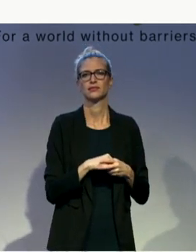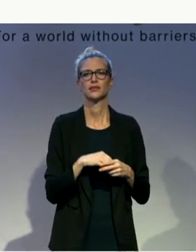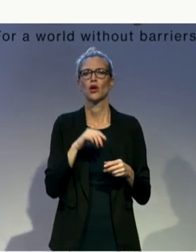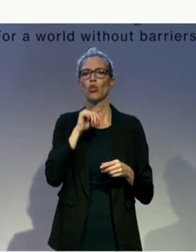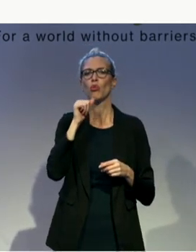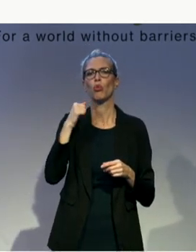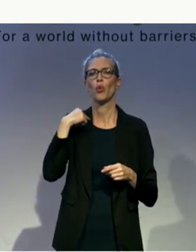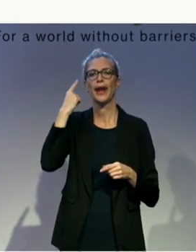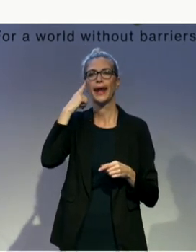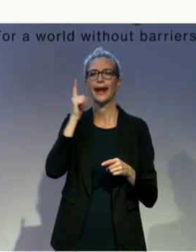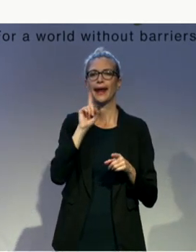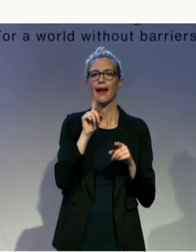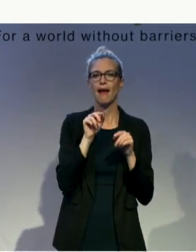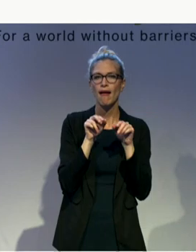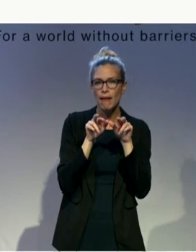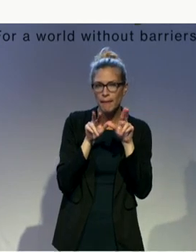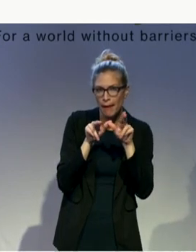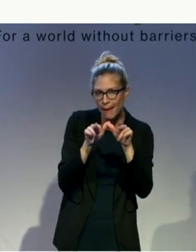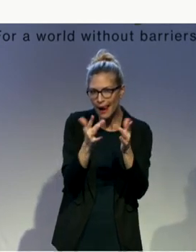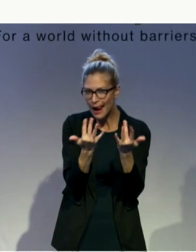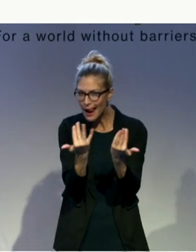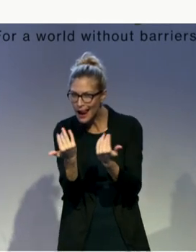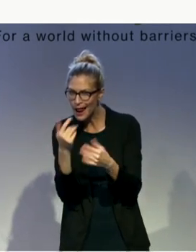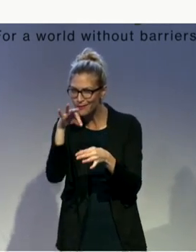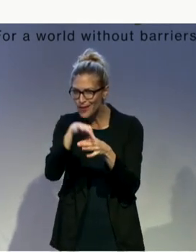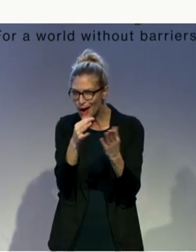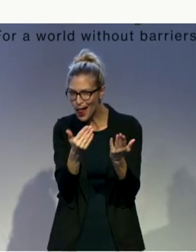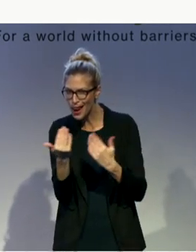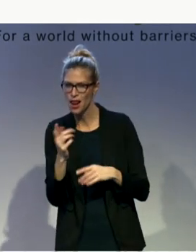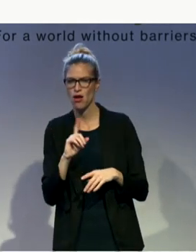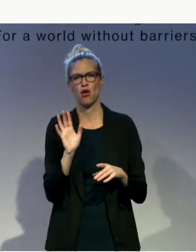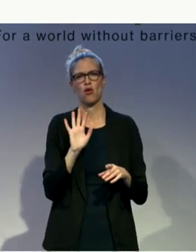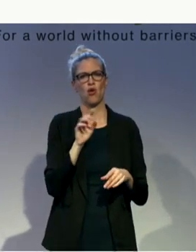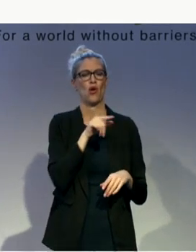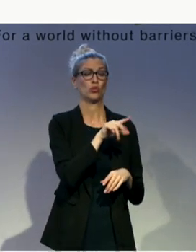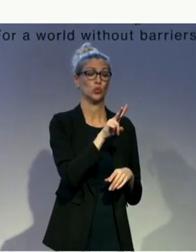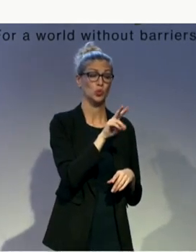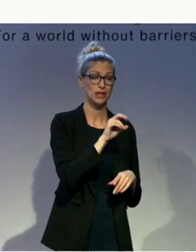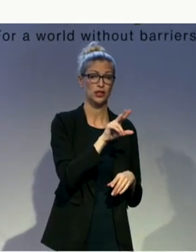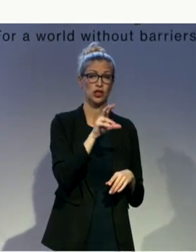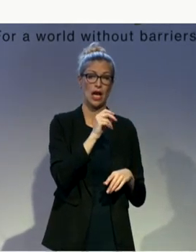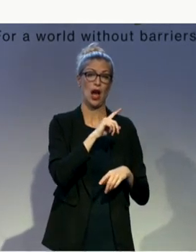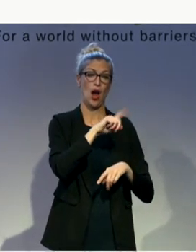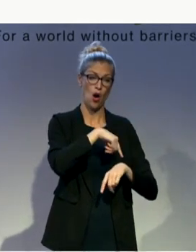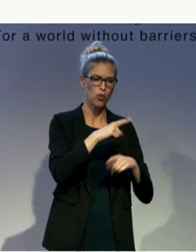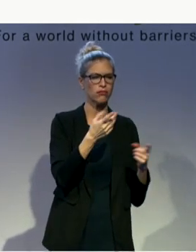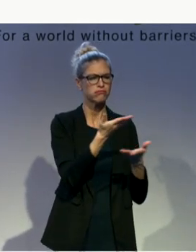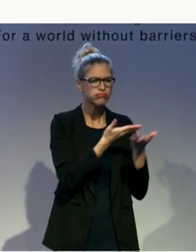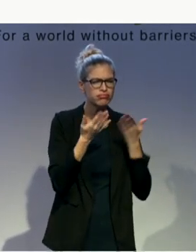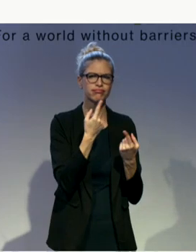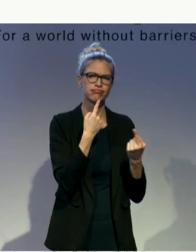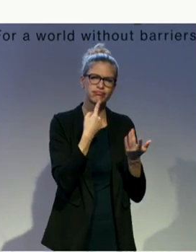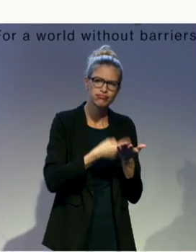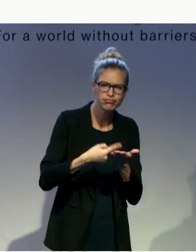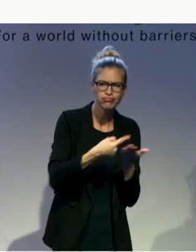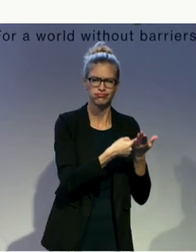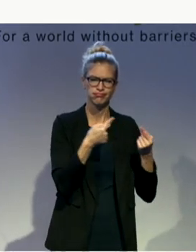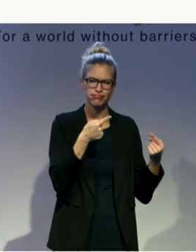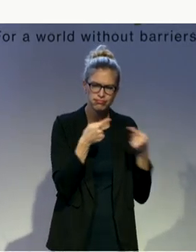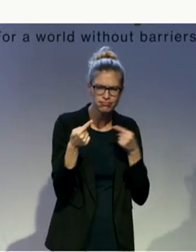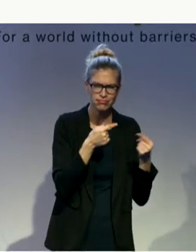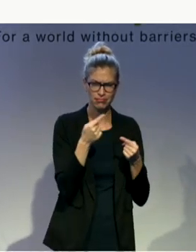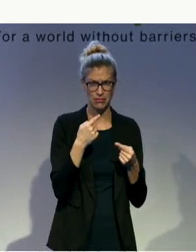election. So it becomes a no issue in that sense. I don't know. I hope I answered your question correctly in